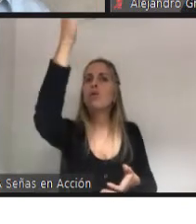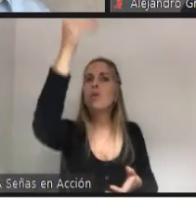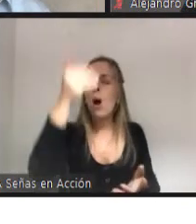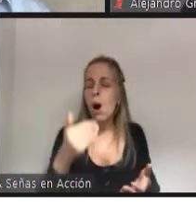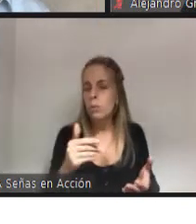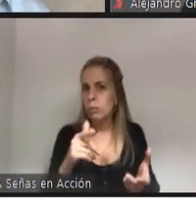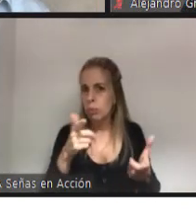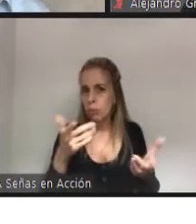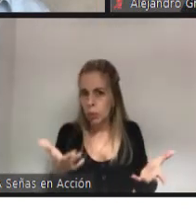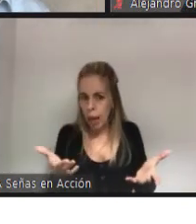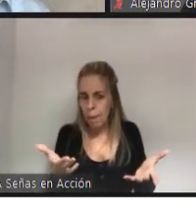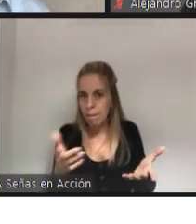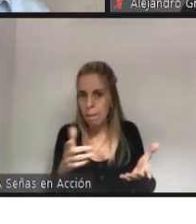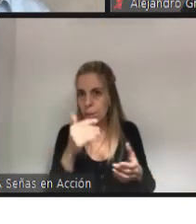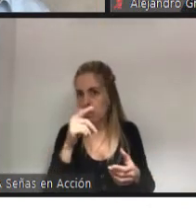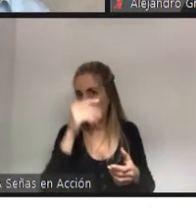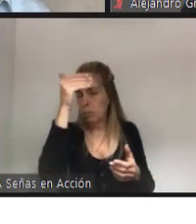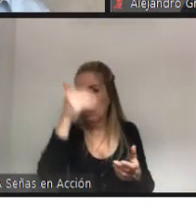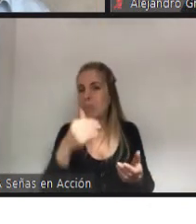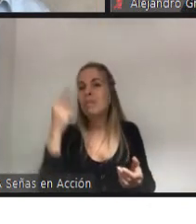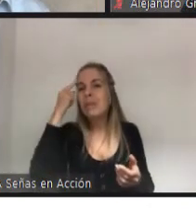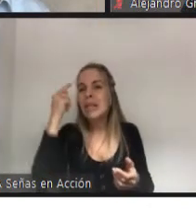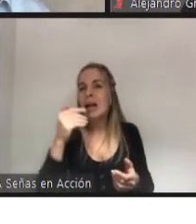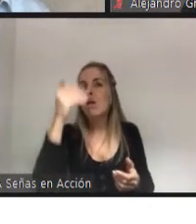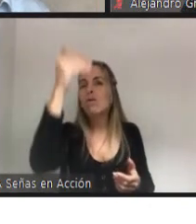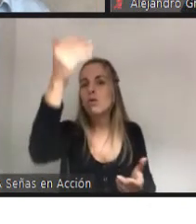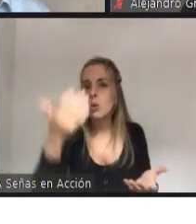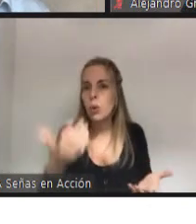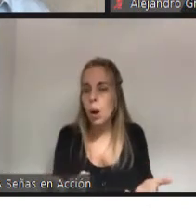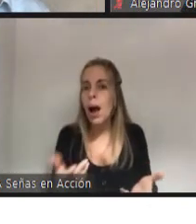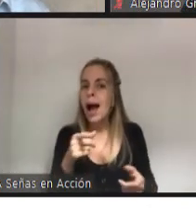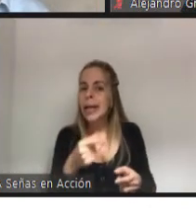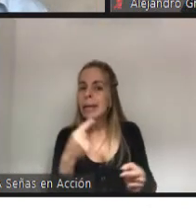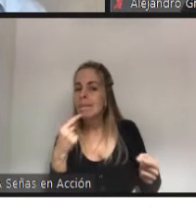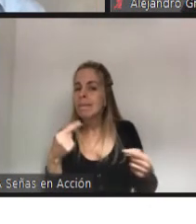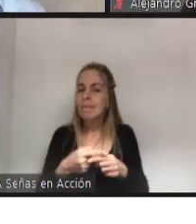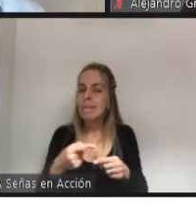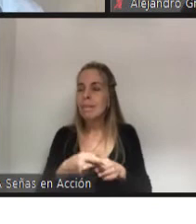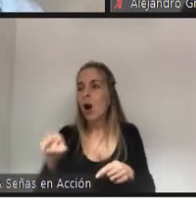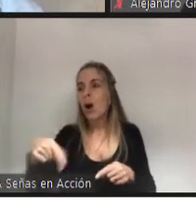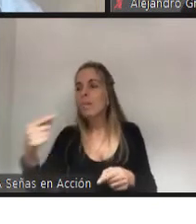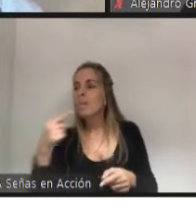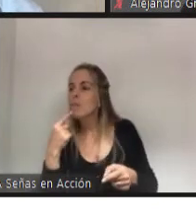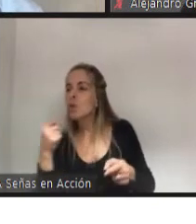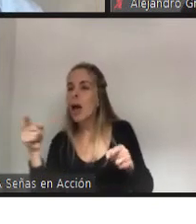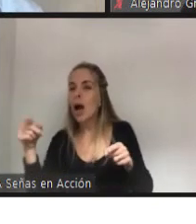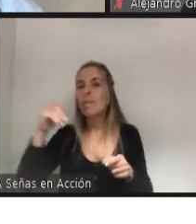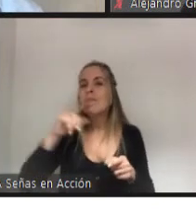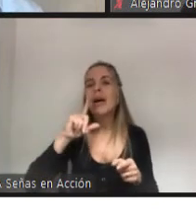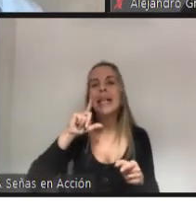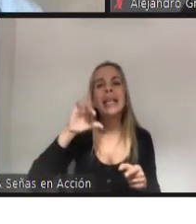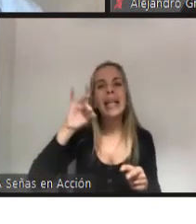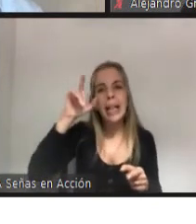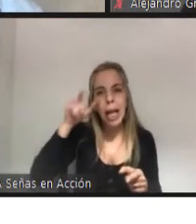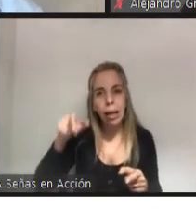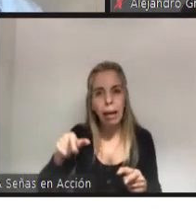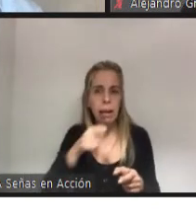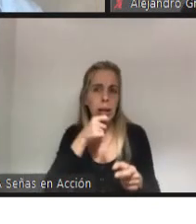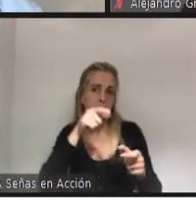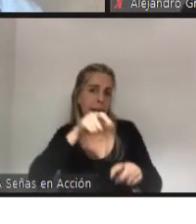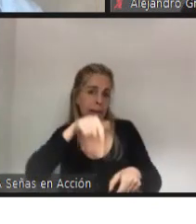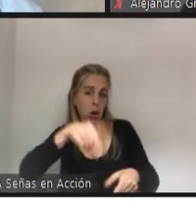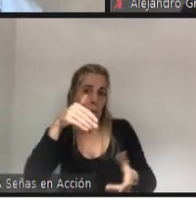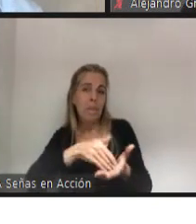that future is not for sale. And in discussion with Matilde, how about